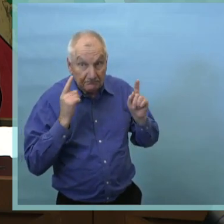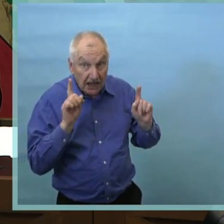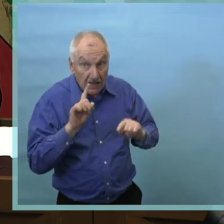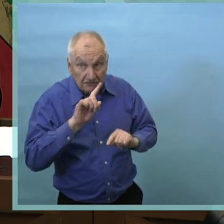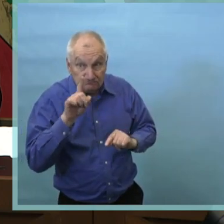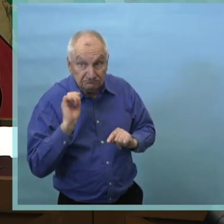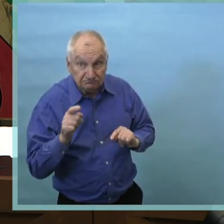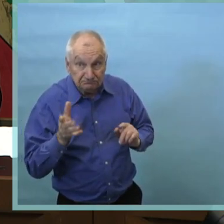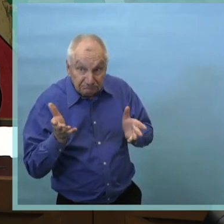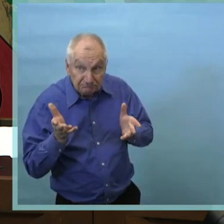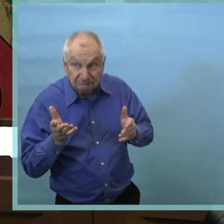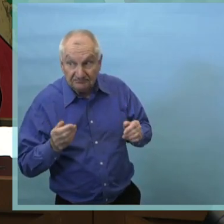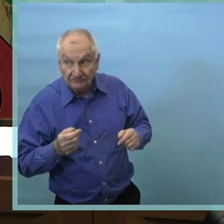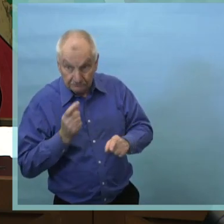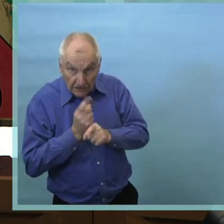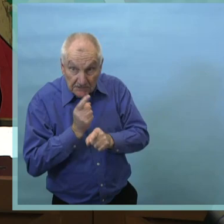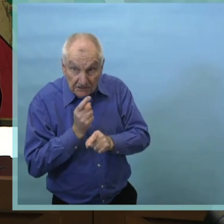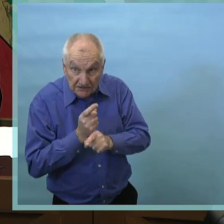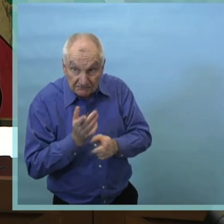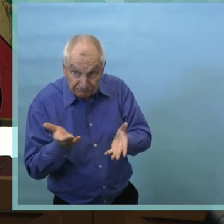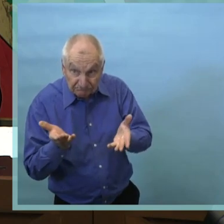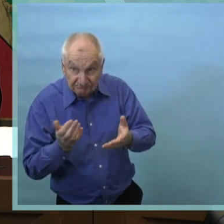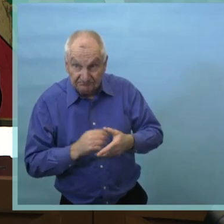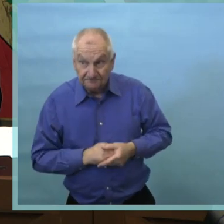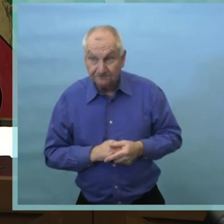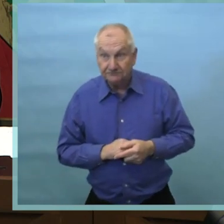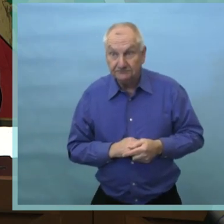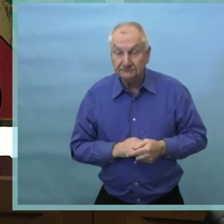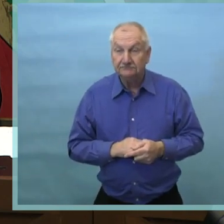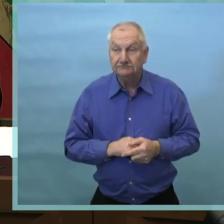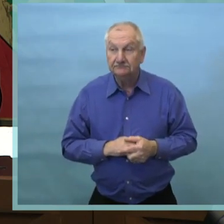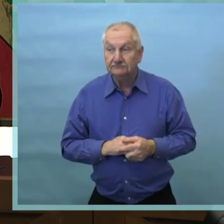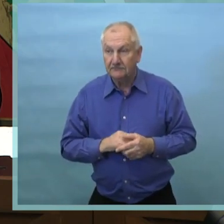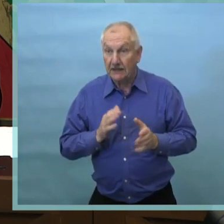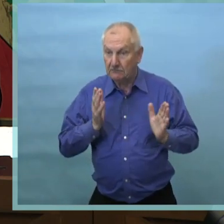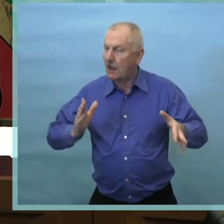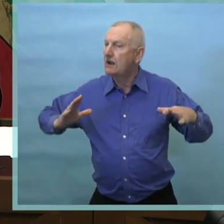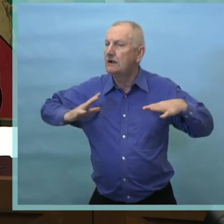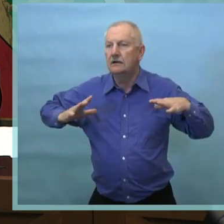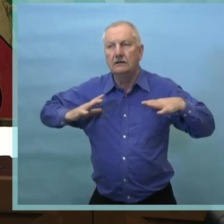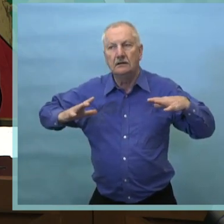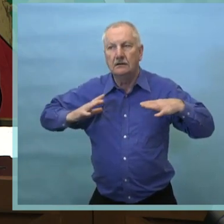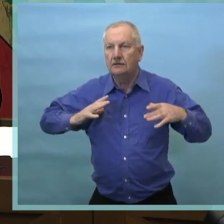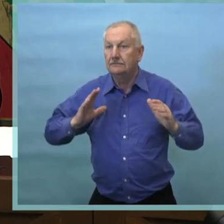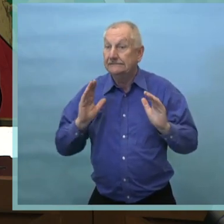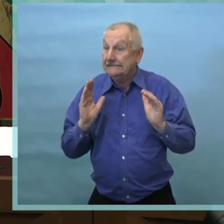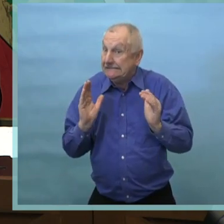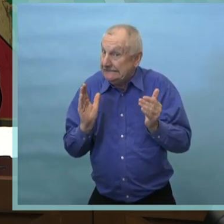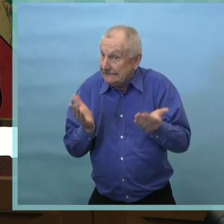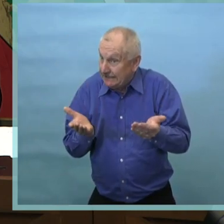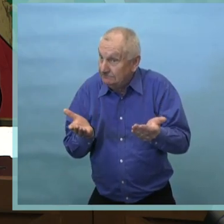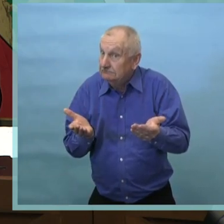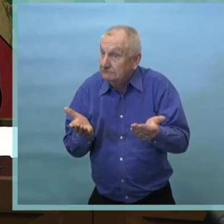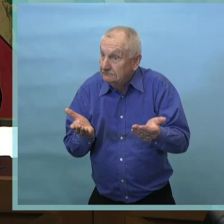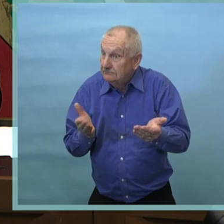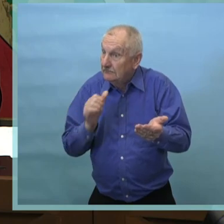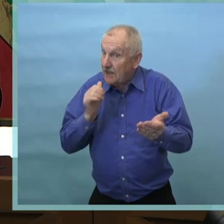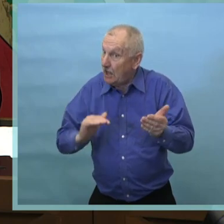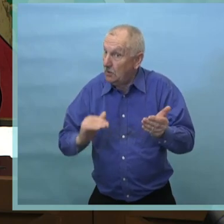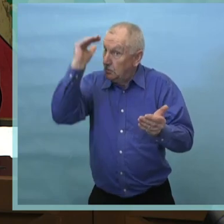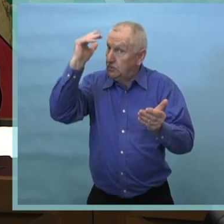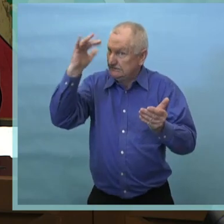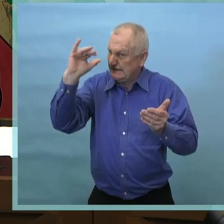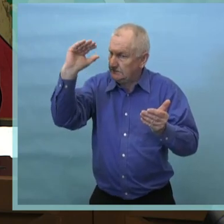a fair assessment that you've made the preparations, but it looks like it won't be as bad as hoped? You